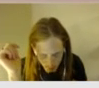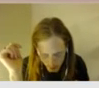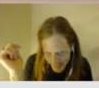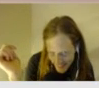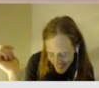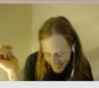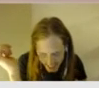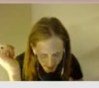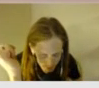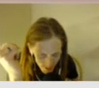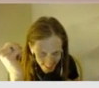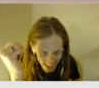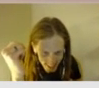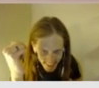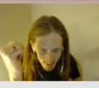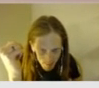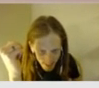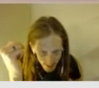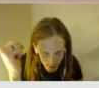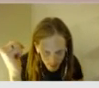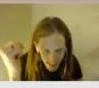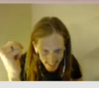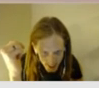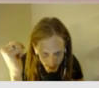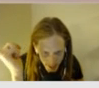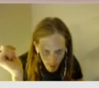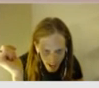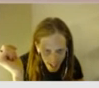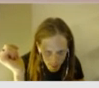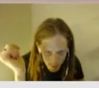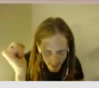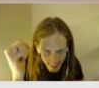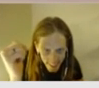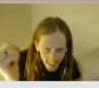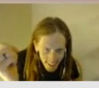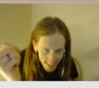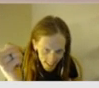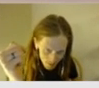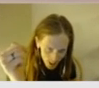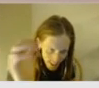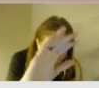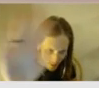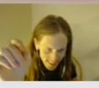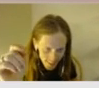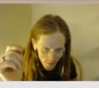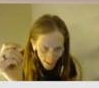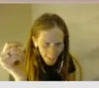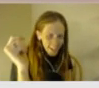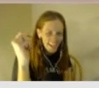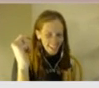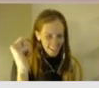and boots and mustaches and the big thick rim glasses drinking wine and beer. And they're like